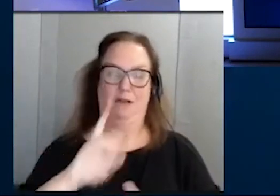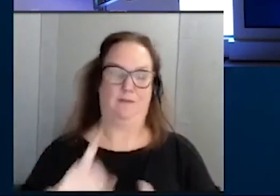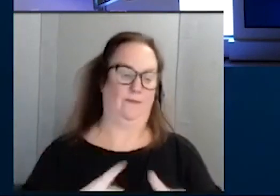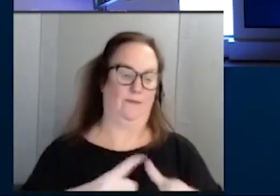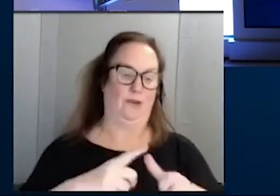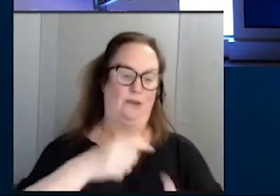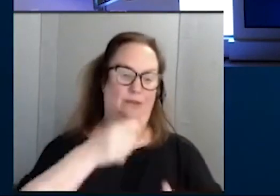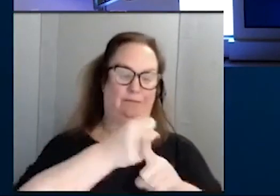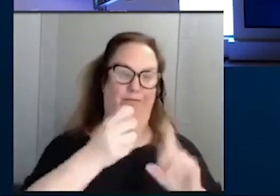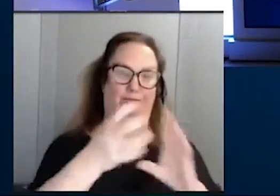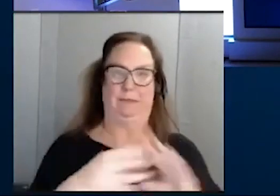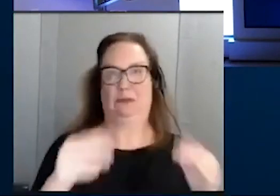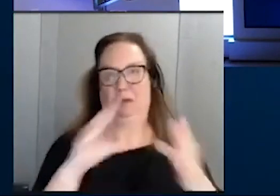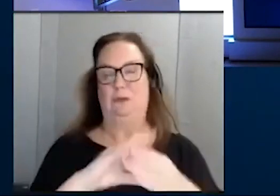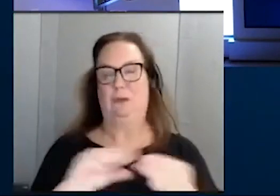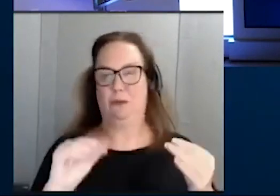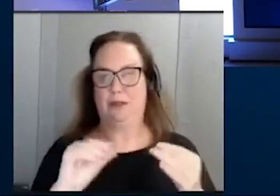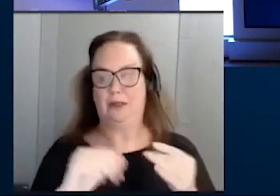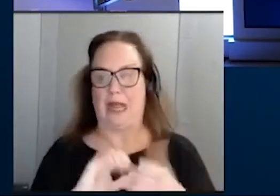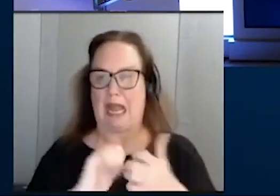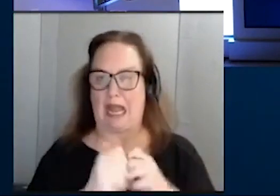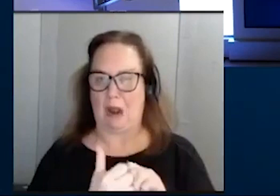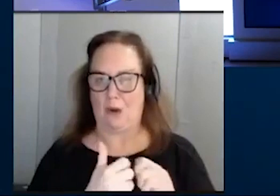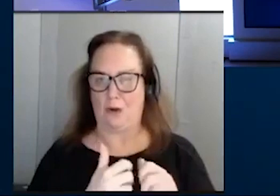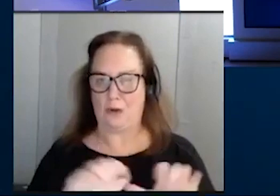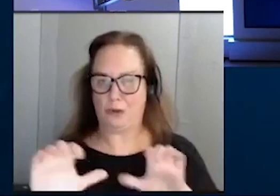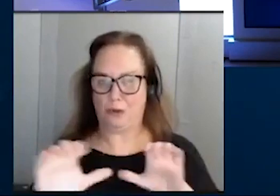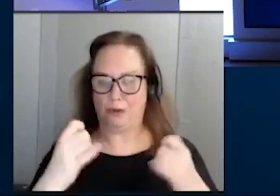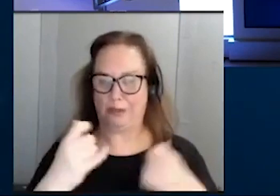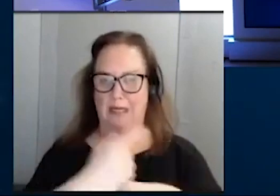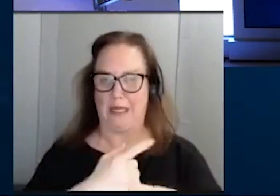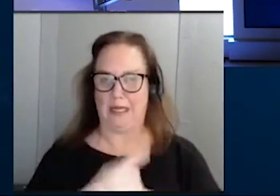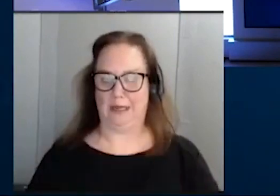story. How are you physically doing today?